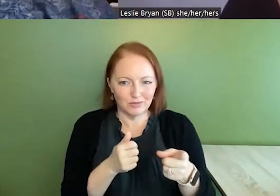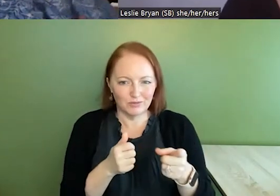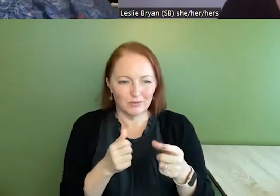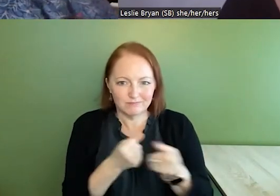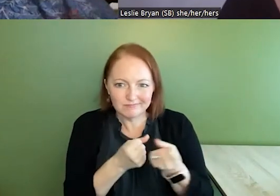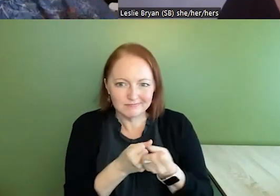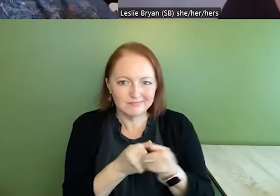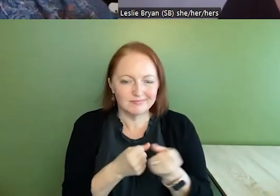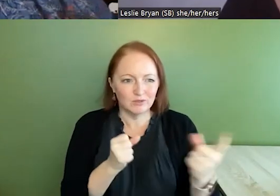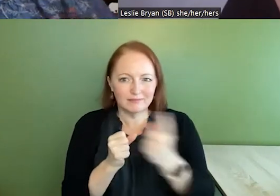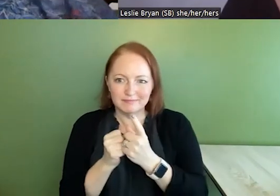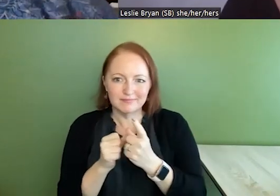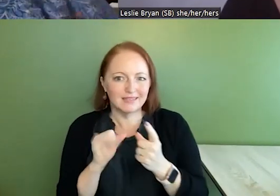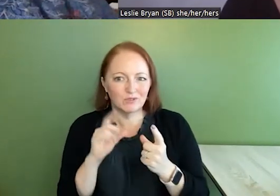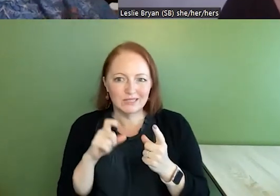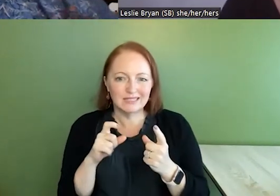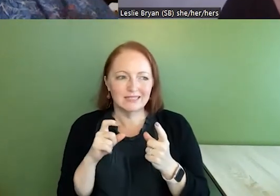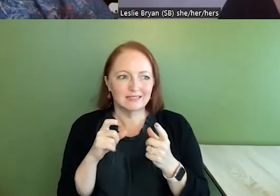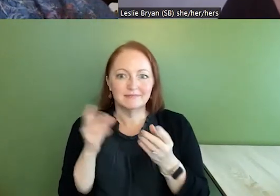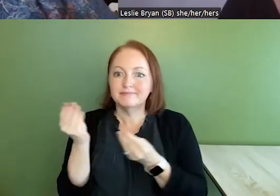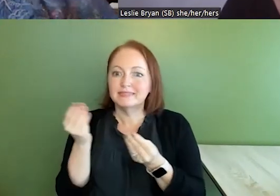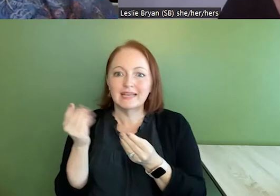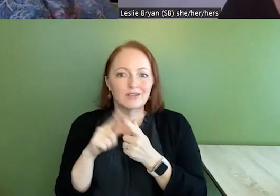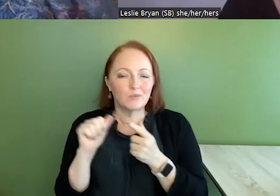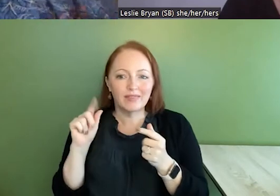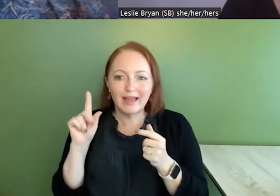need accommodations or need like a liaison with administration.